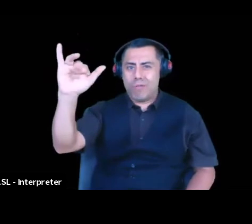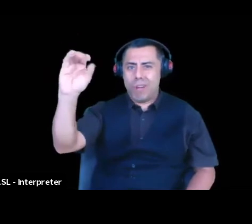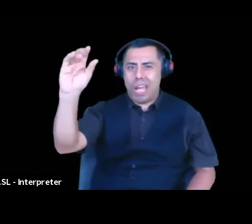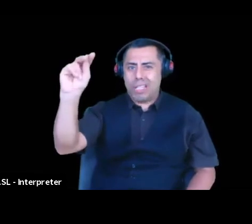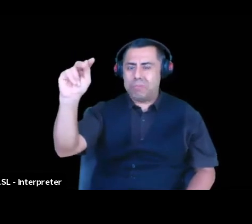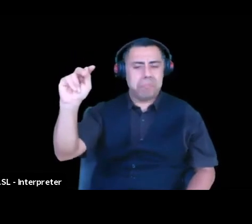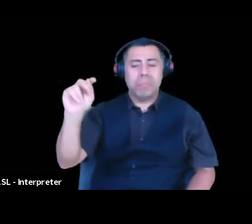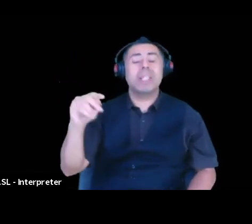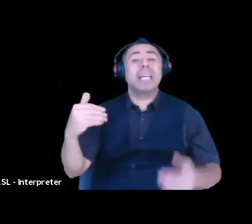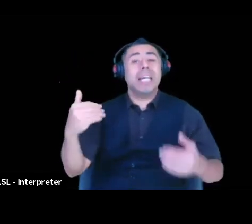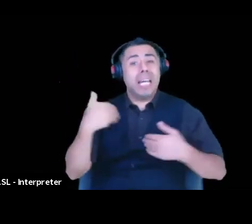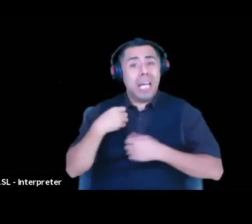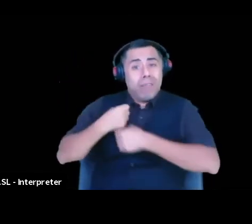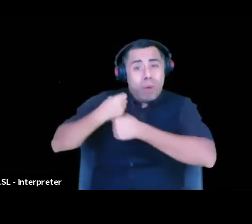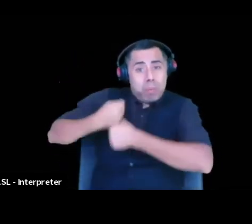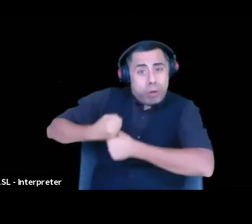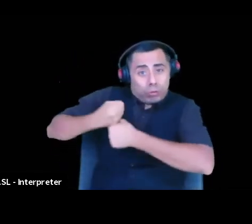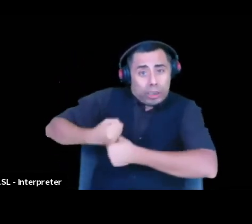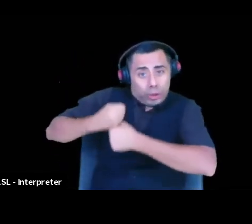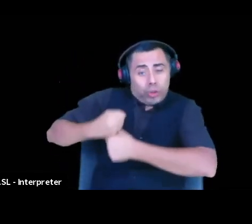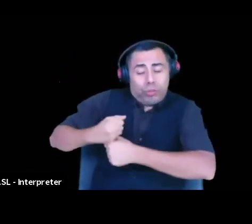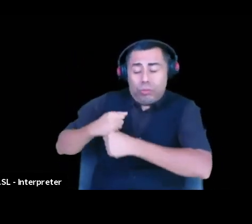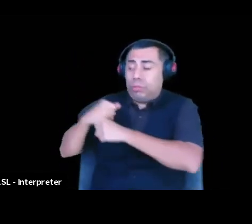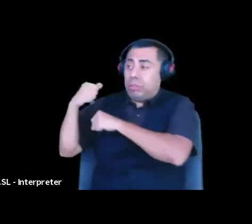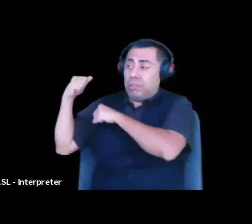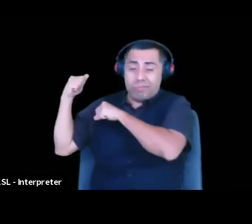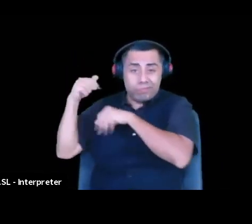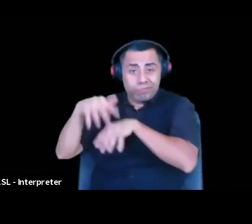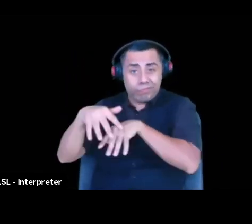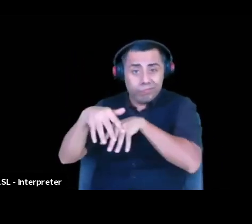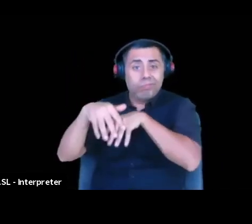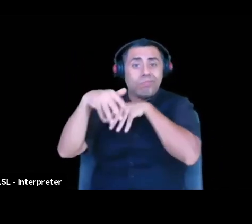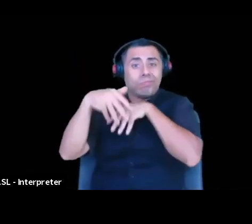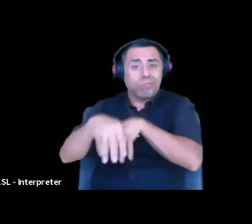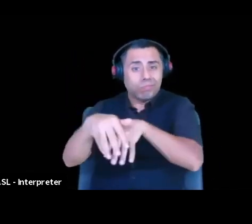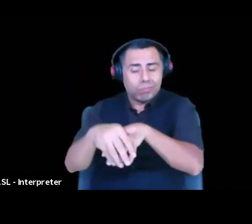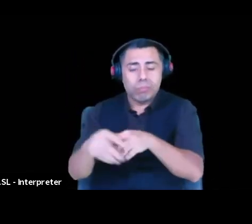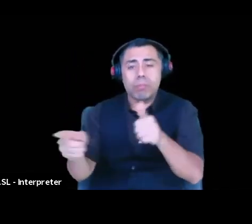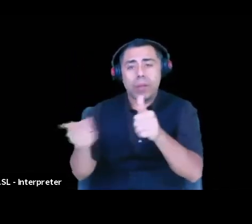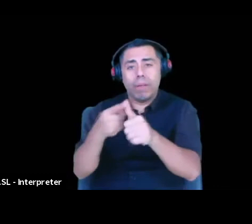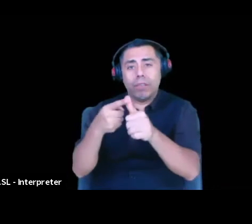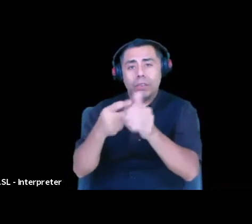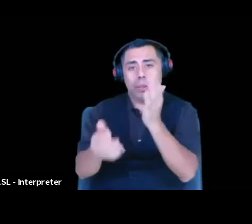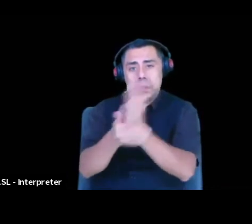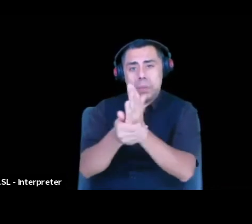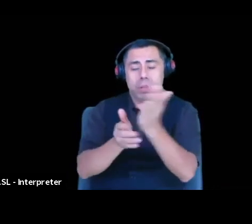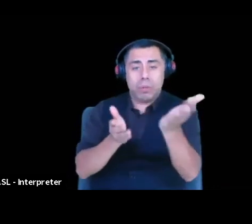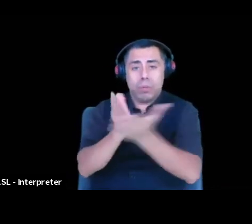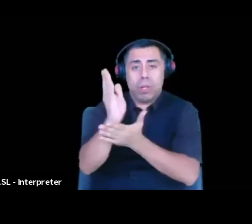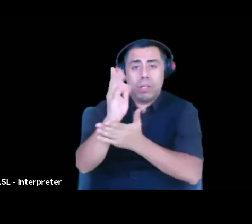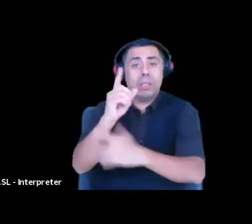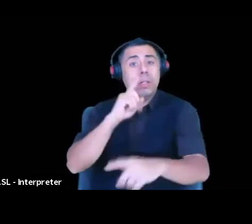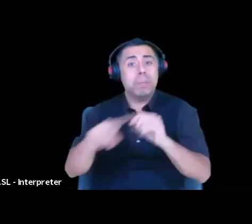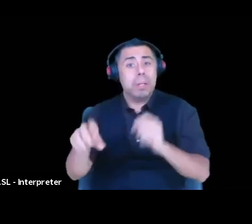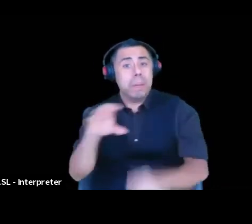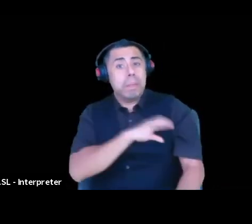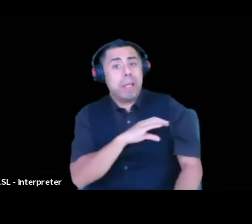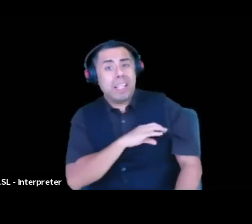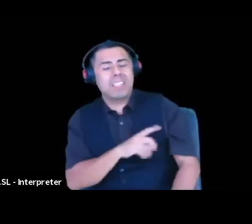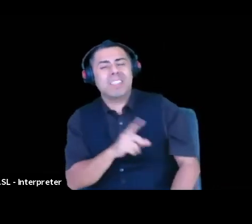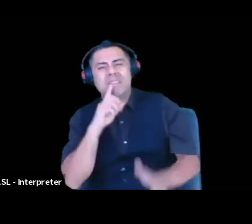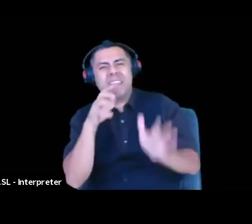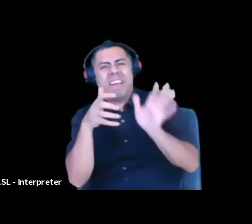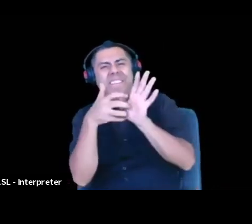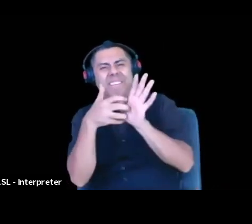up exercising their First Amendment rights and being confronted with violent police and police